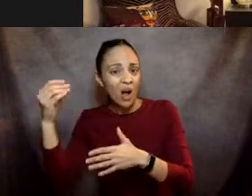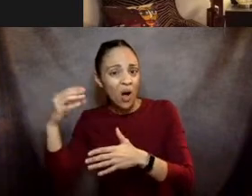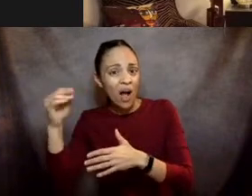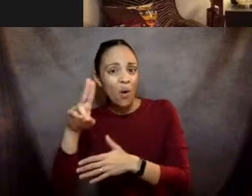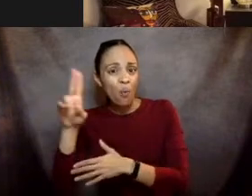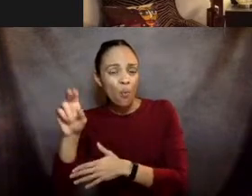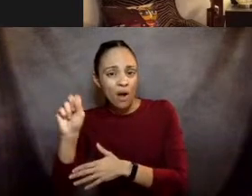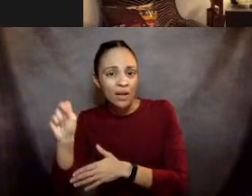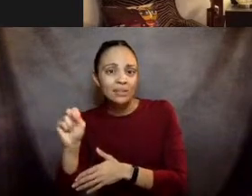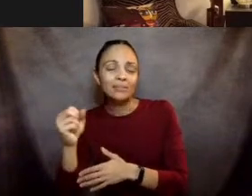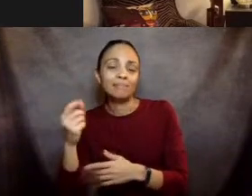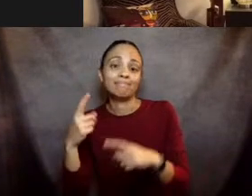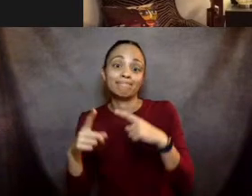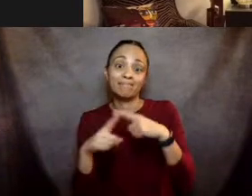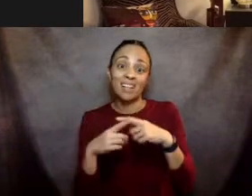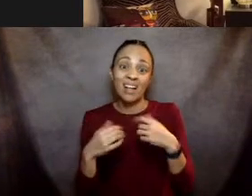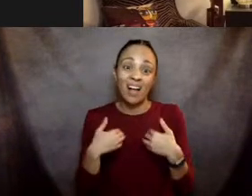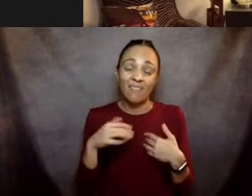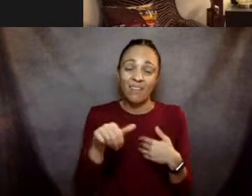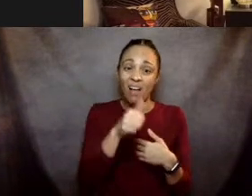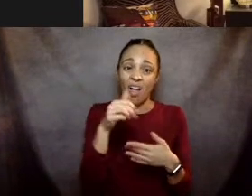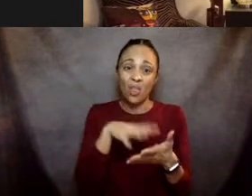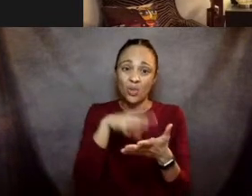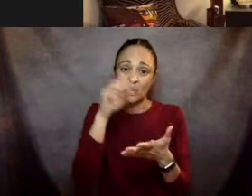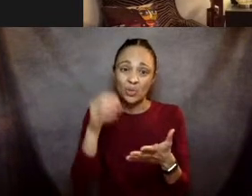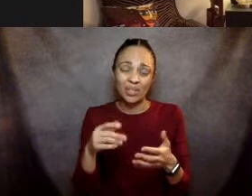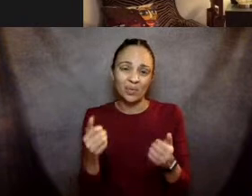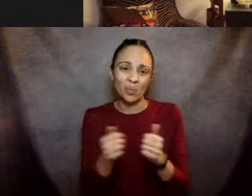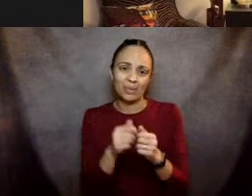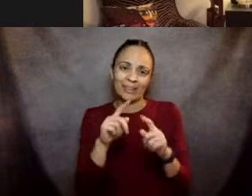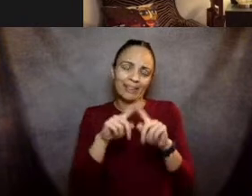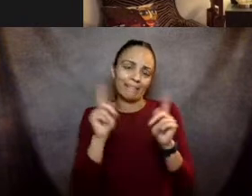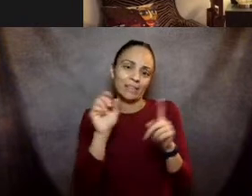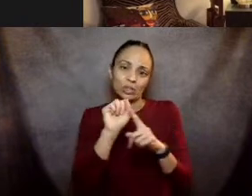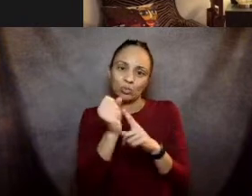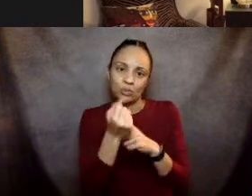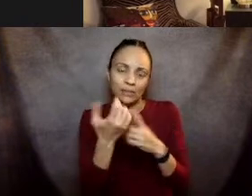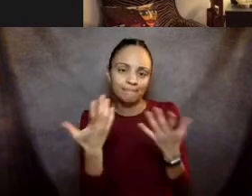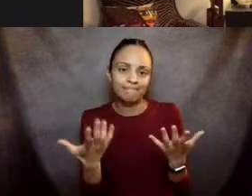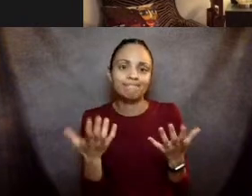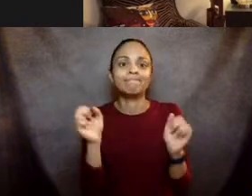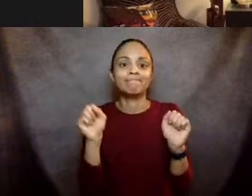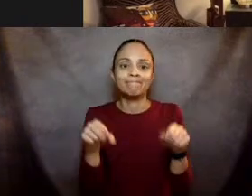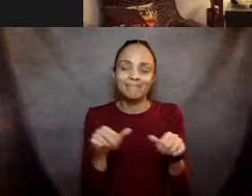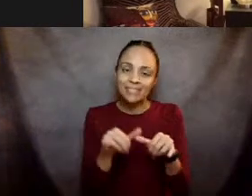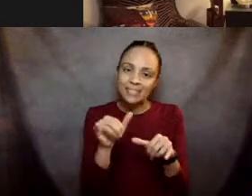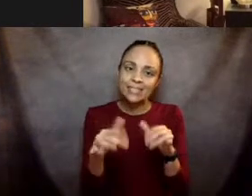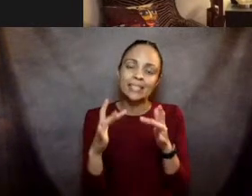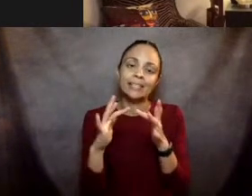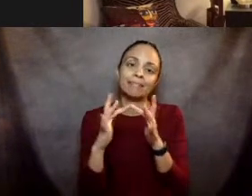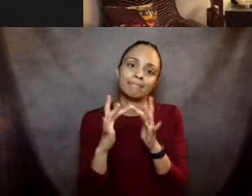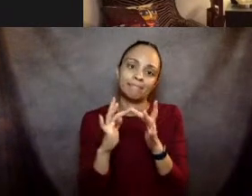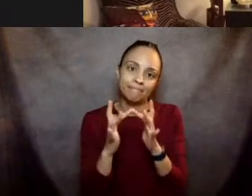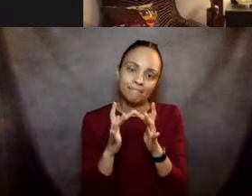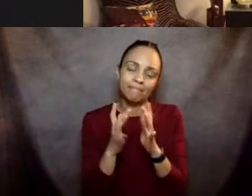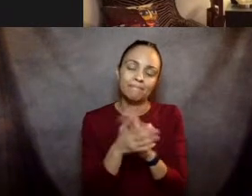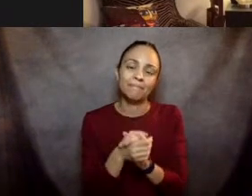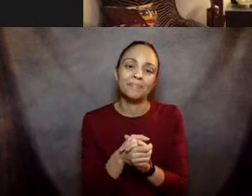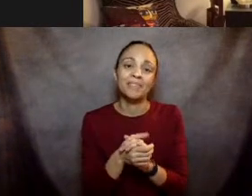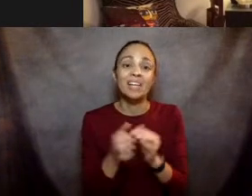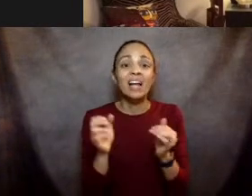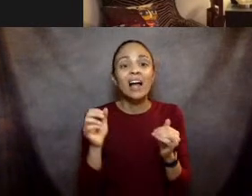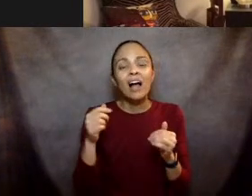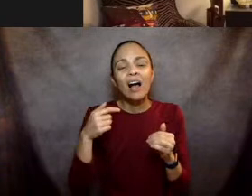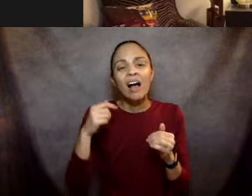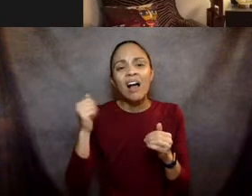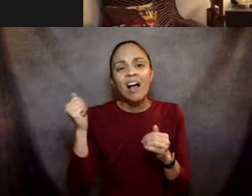different situations, to stay connected to learning and creating together. We've had to try to find new